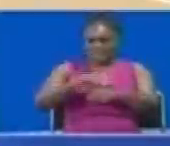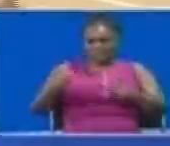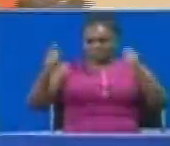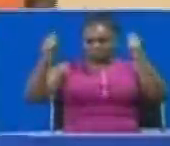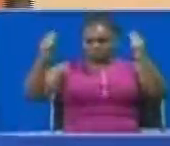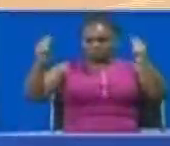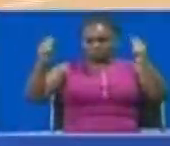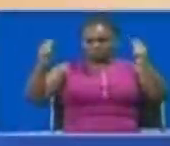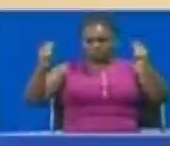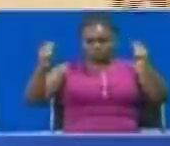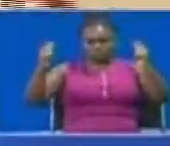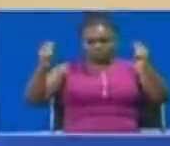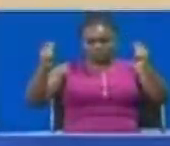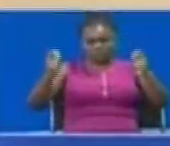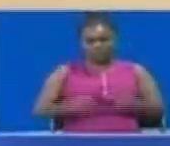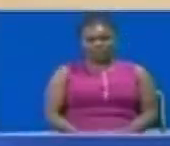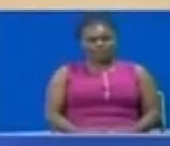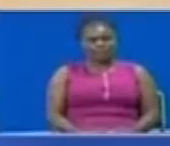hiyo.